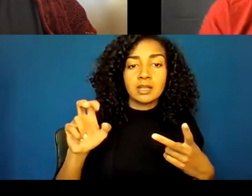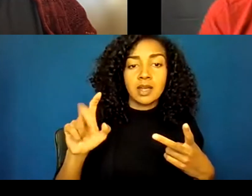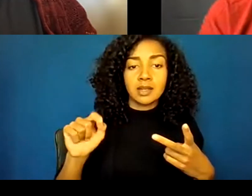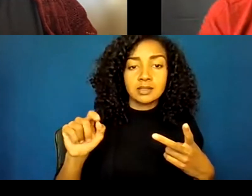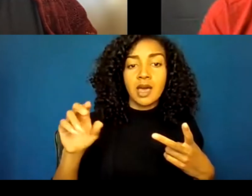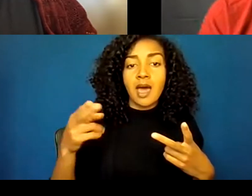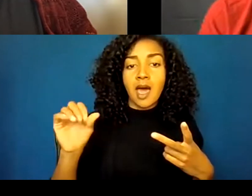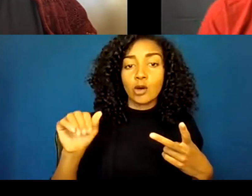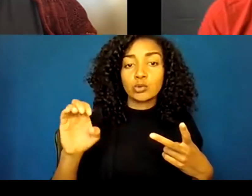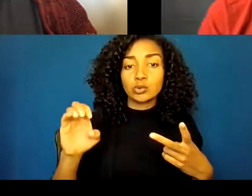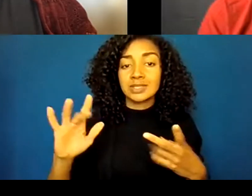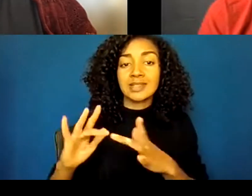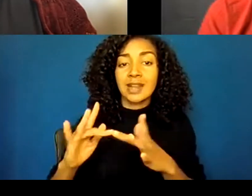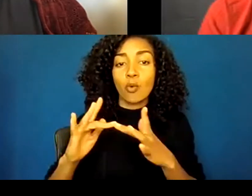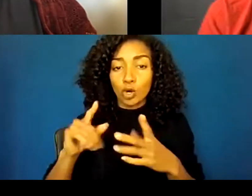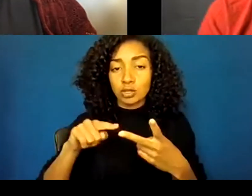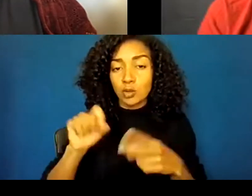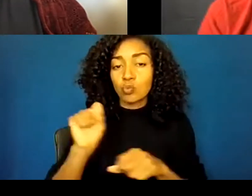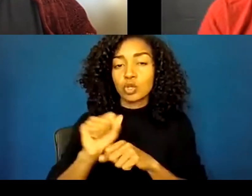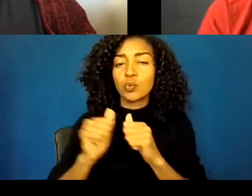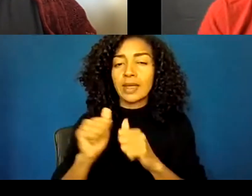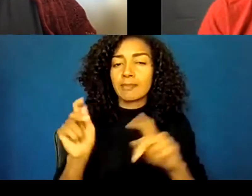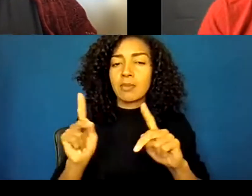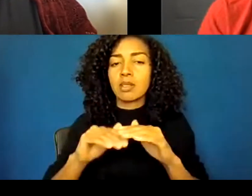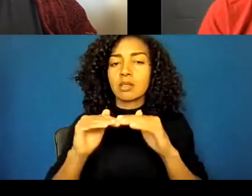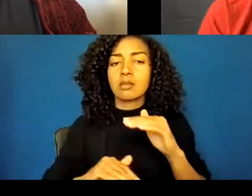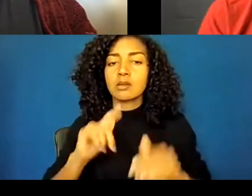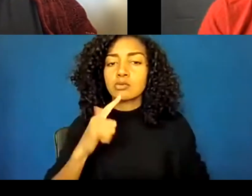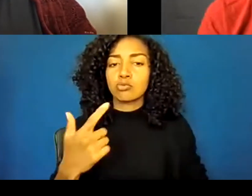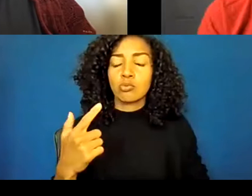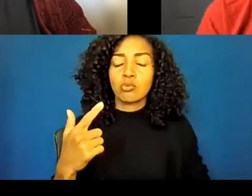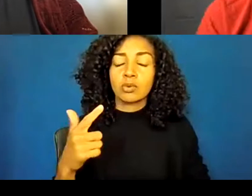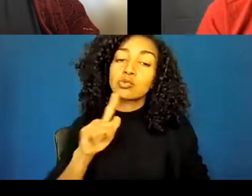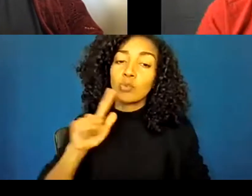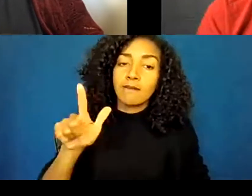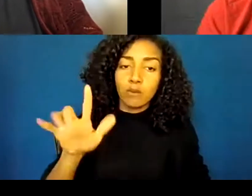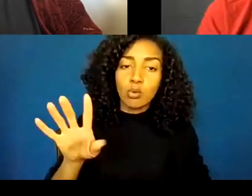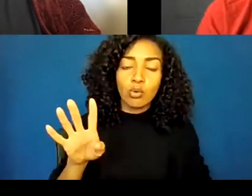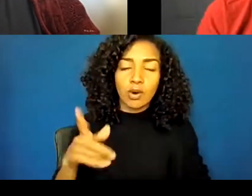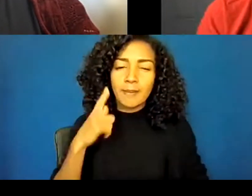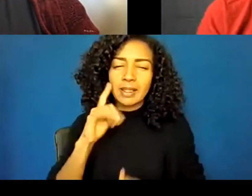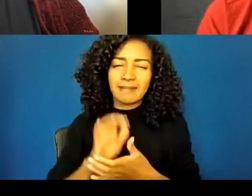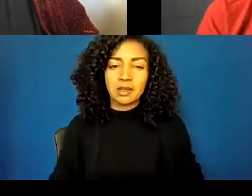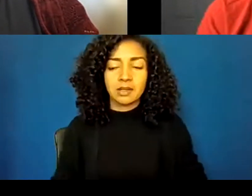it's under 24, I want to say off the top of my head,